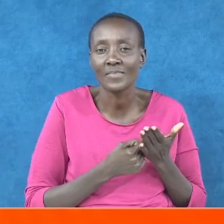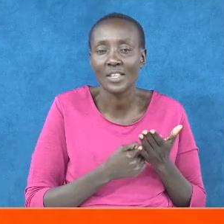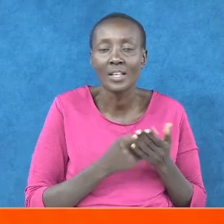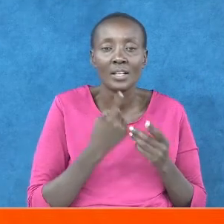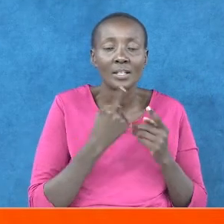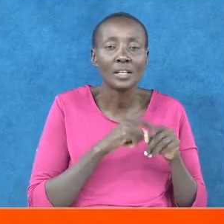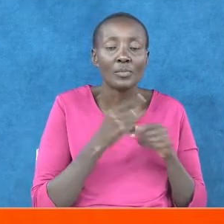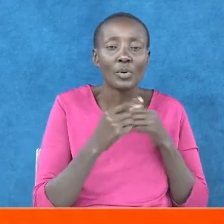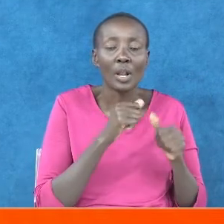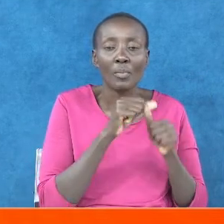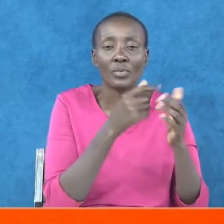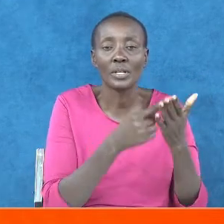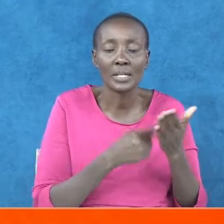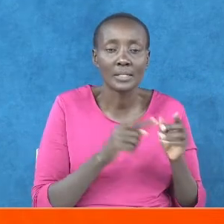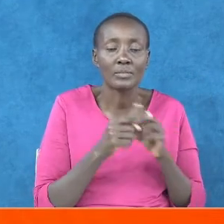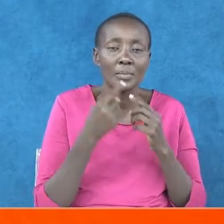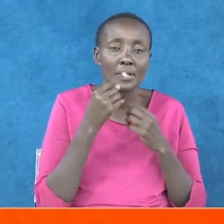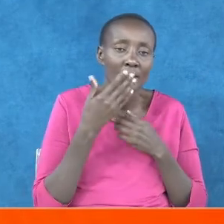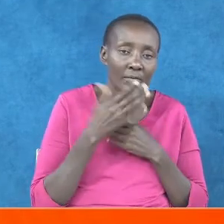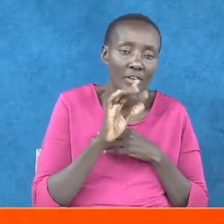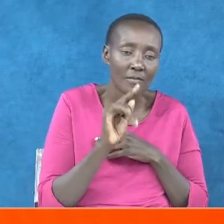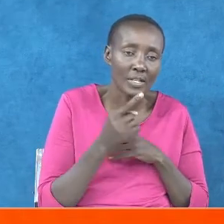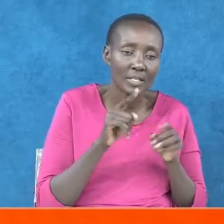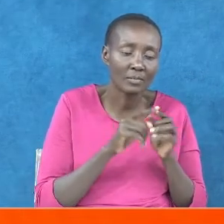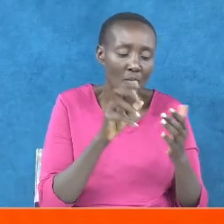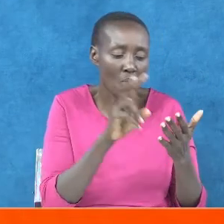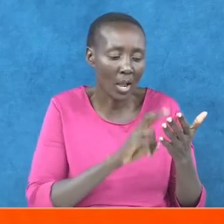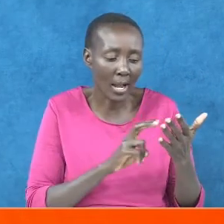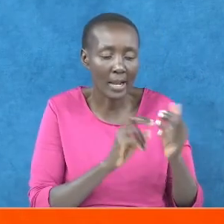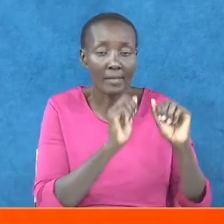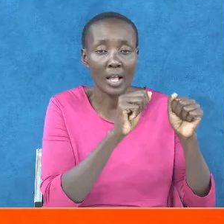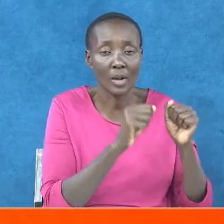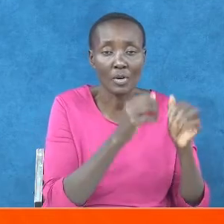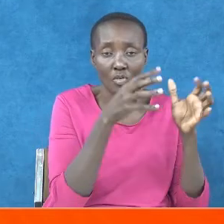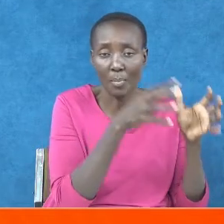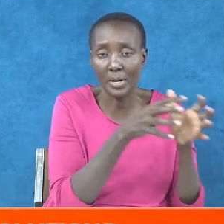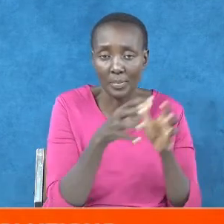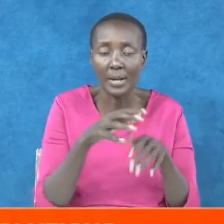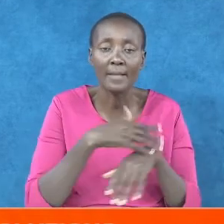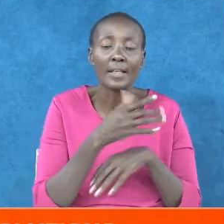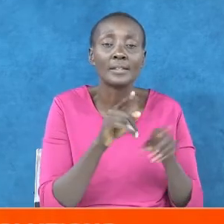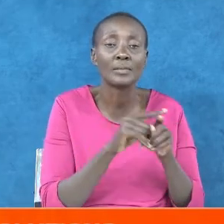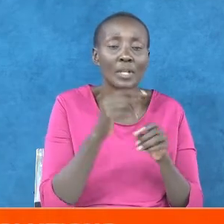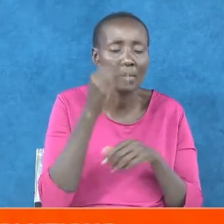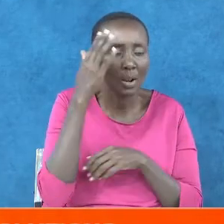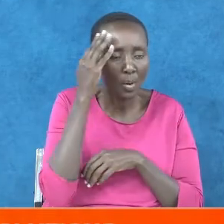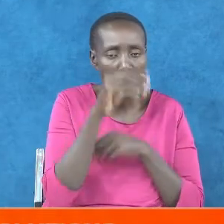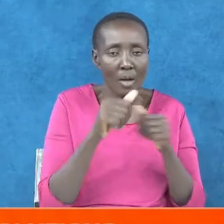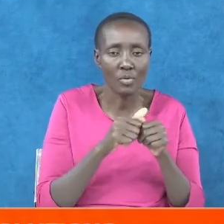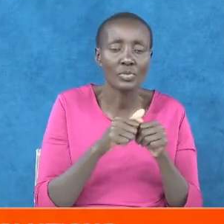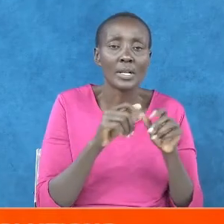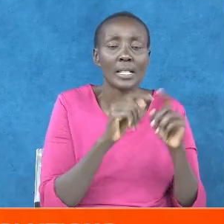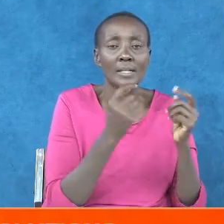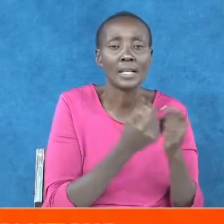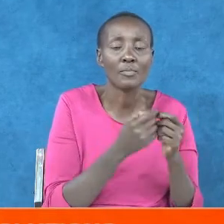arbitration, you first like I said, you first have to look at the contractual agreement between the parties. Then you have to look at the nature of the dispute.